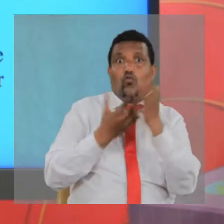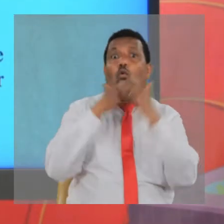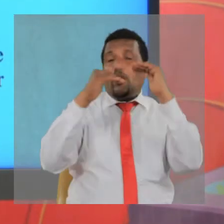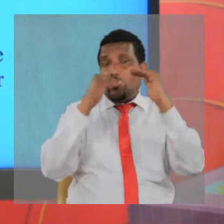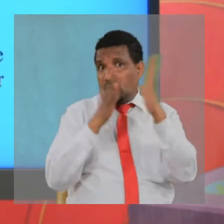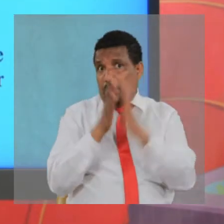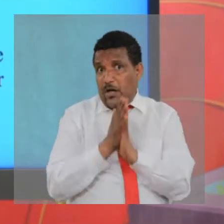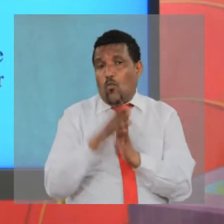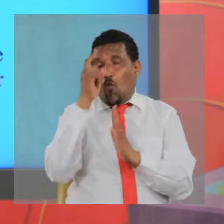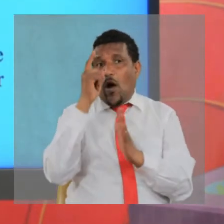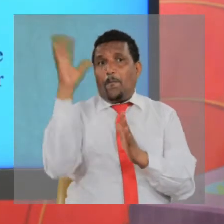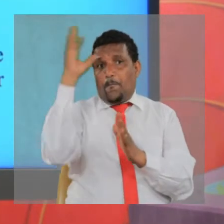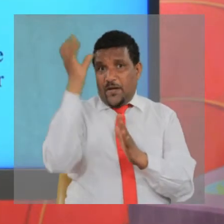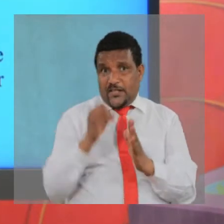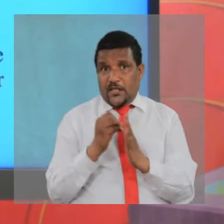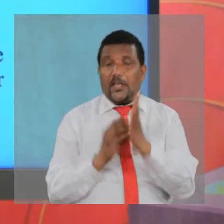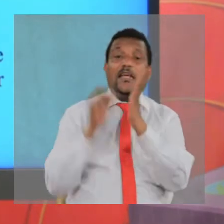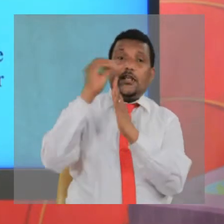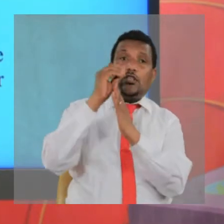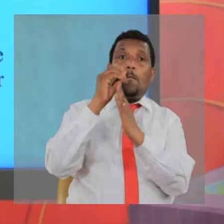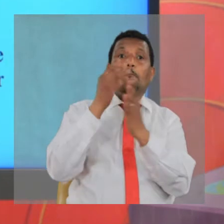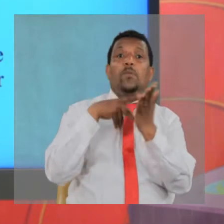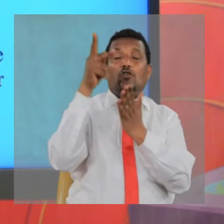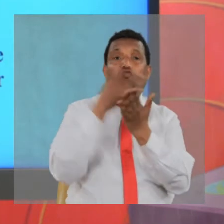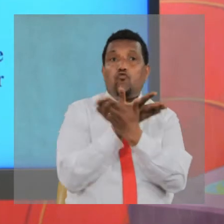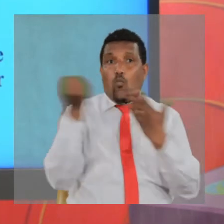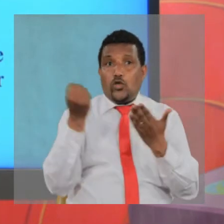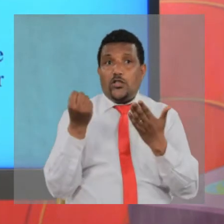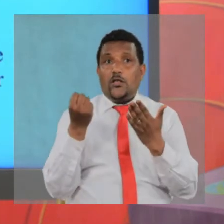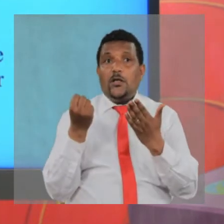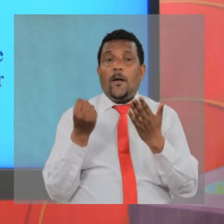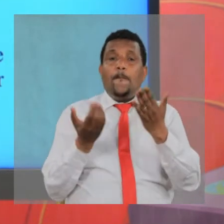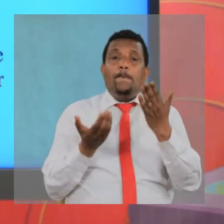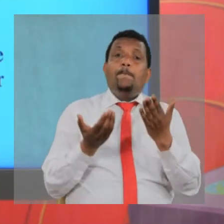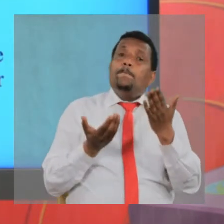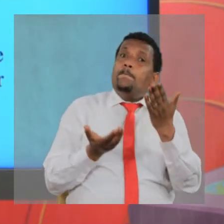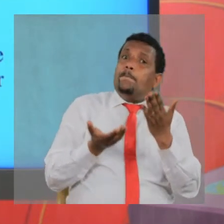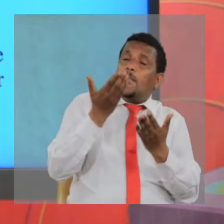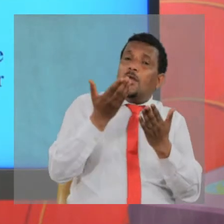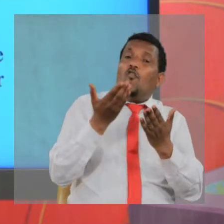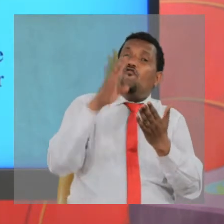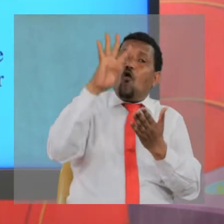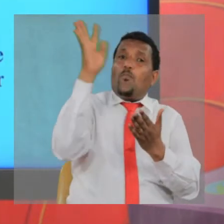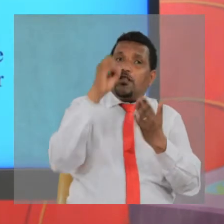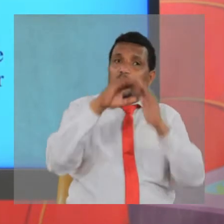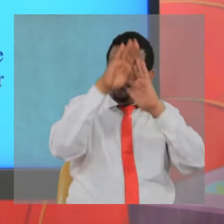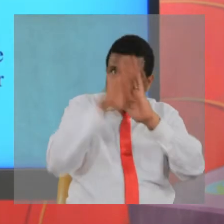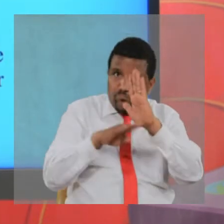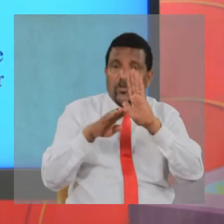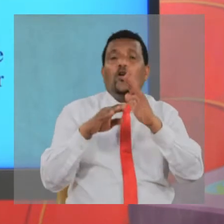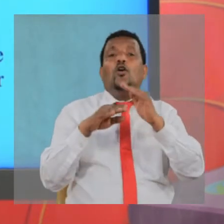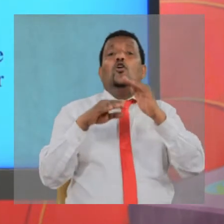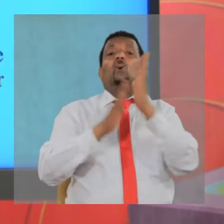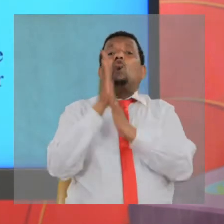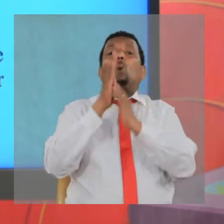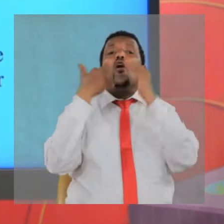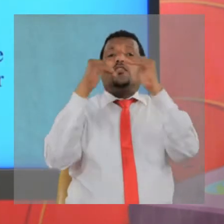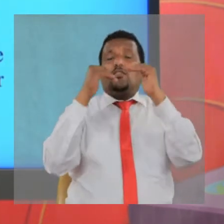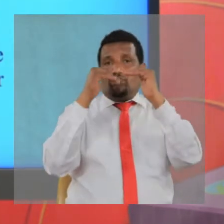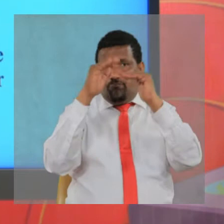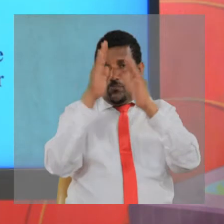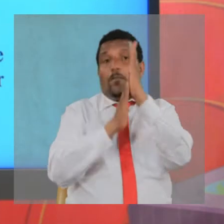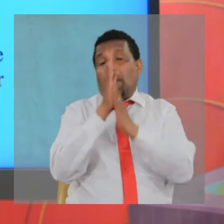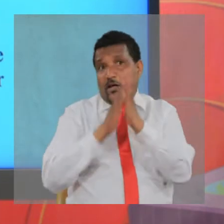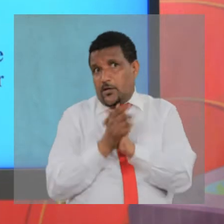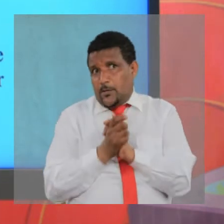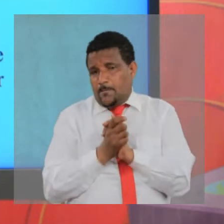1% increase in price of a commodity leads to a 4% decline in quantity demanded, and a 1% decrease in price